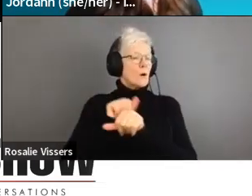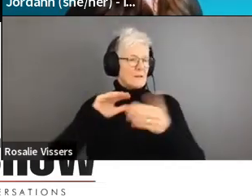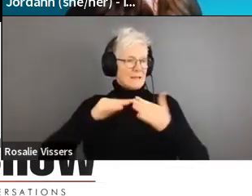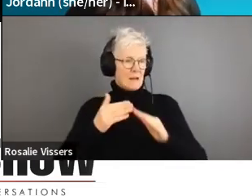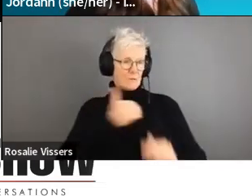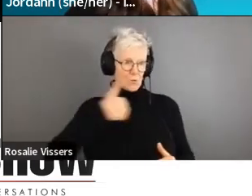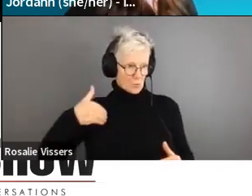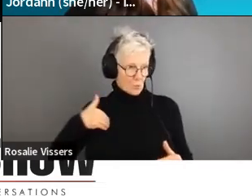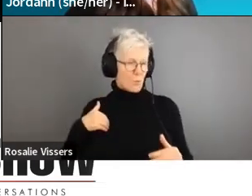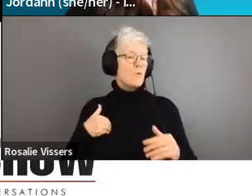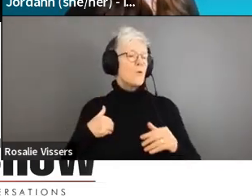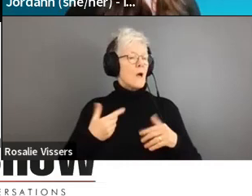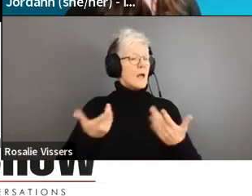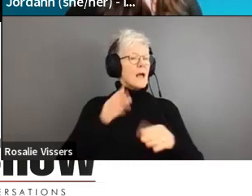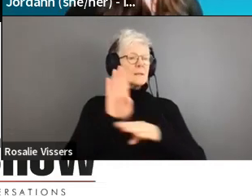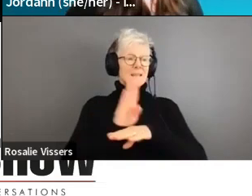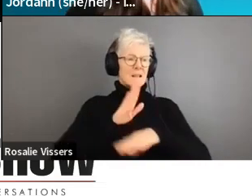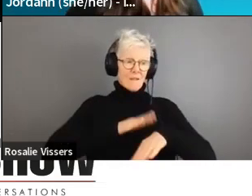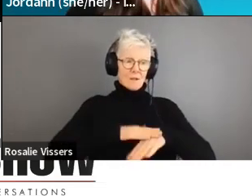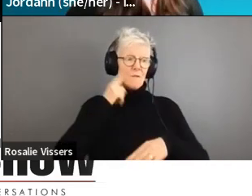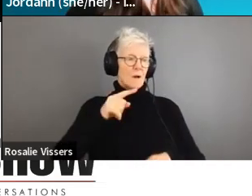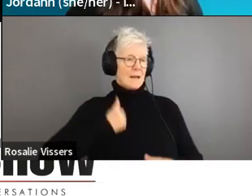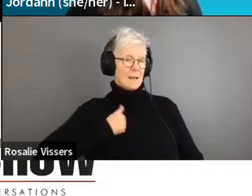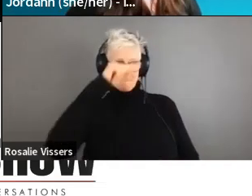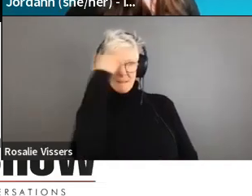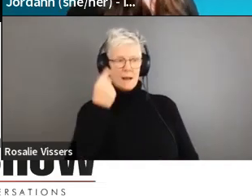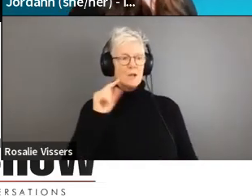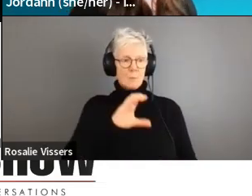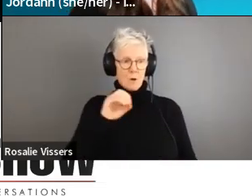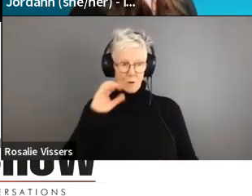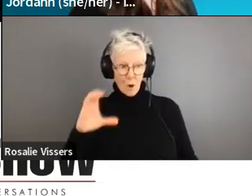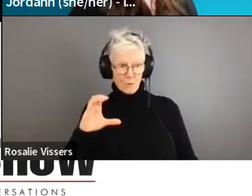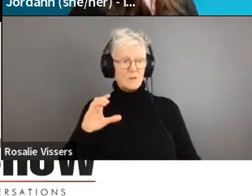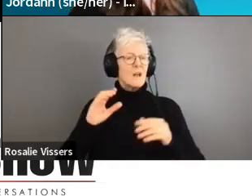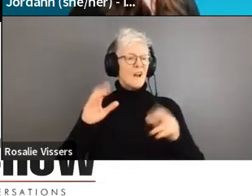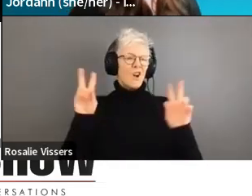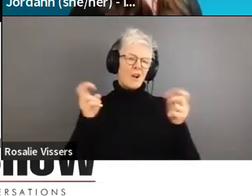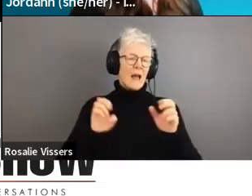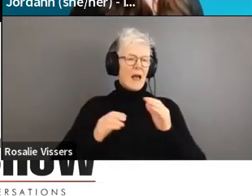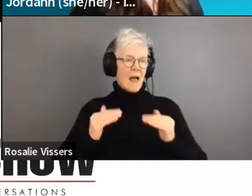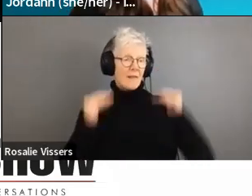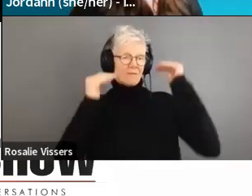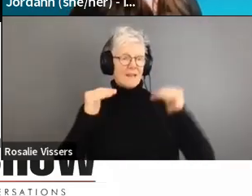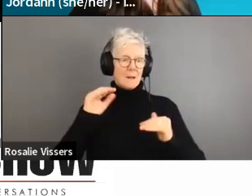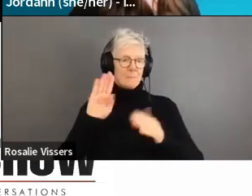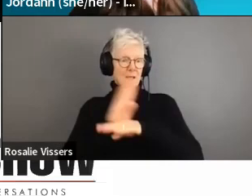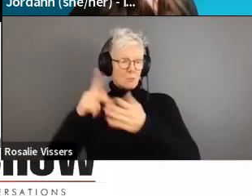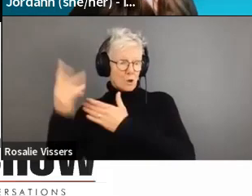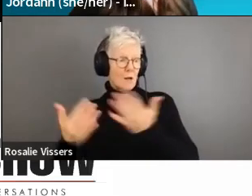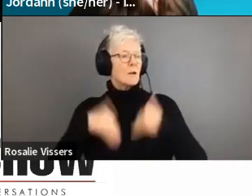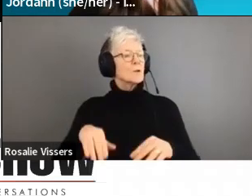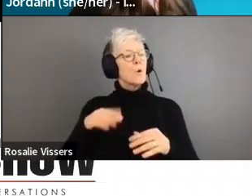worked with the City of Toronto. He is a business advisor for the Canadian Black Chamber of Commerce's Elevated Business Project, and he has been the co-host